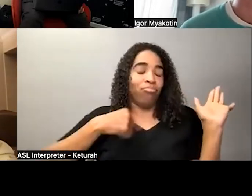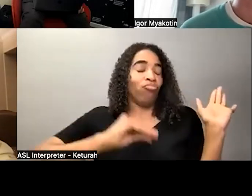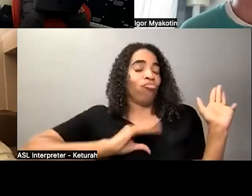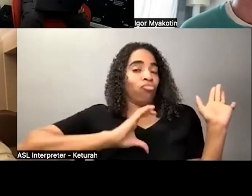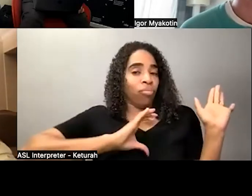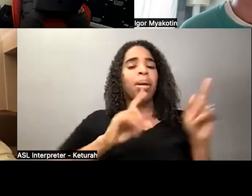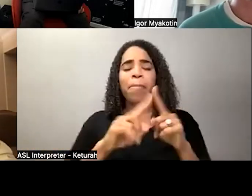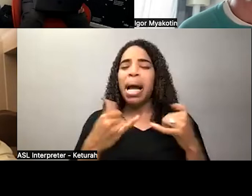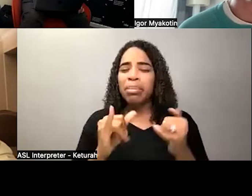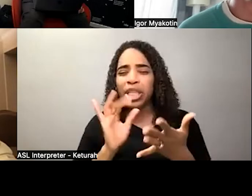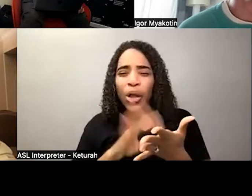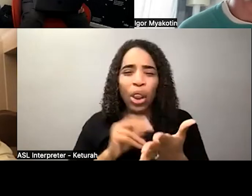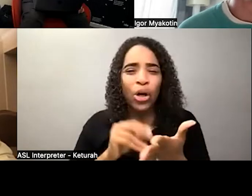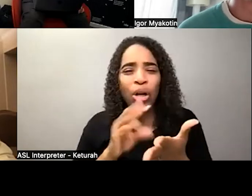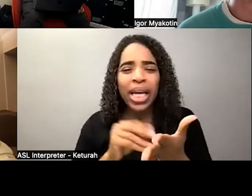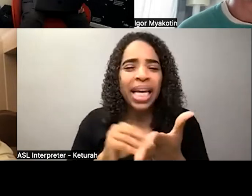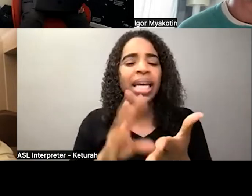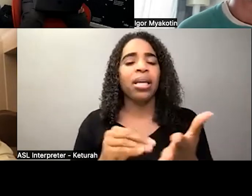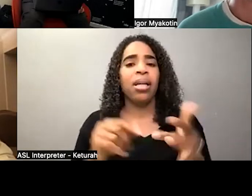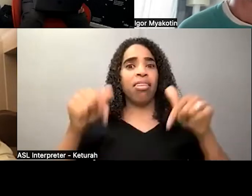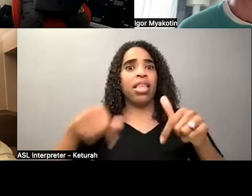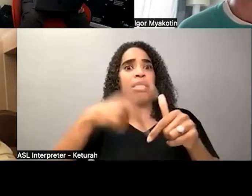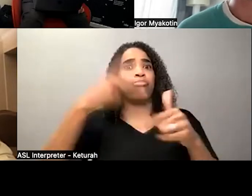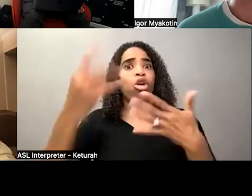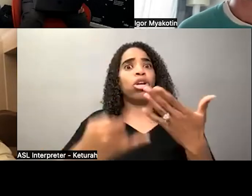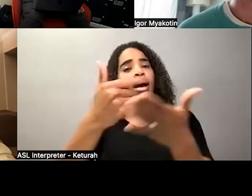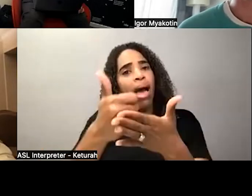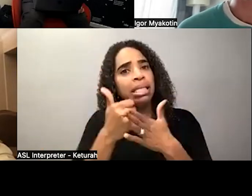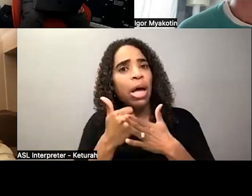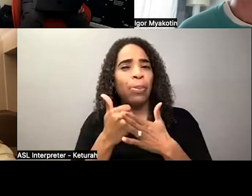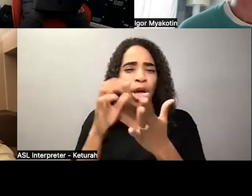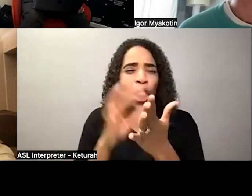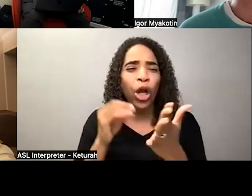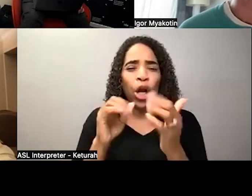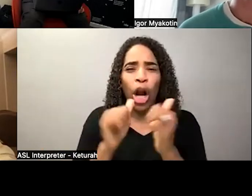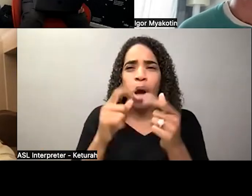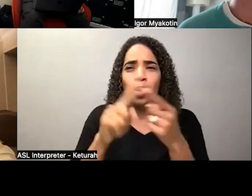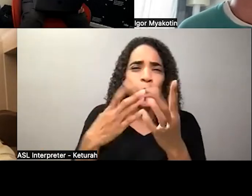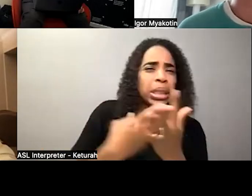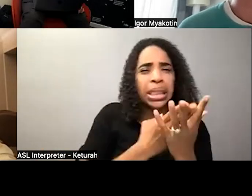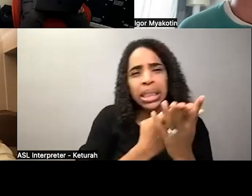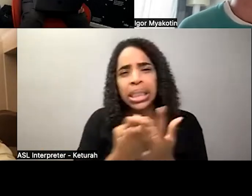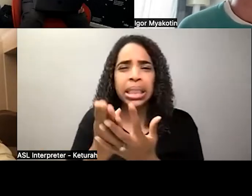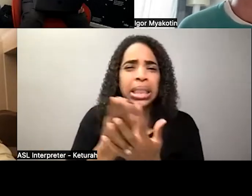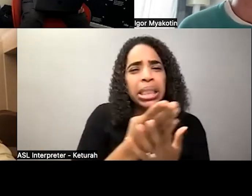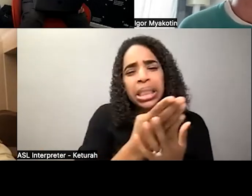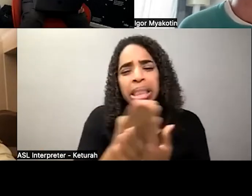I'm learning right now, currently with this project, how to deal with all the, you know,